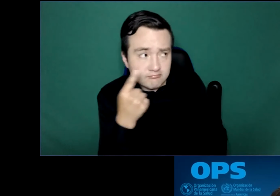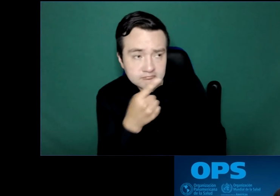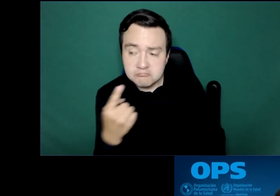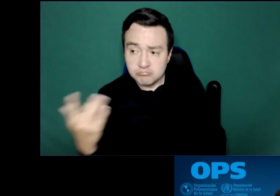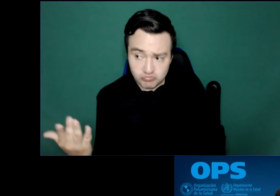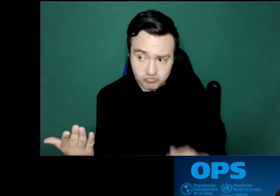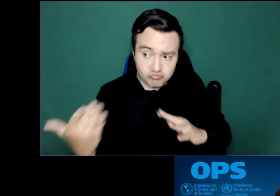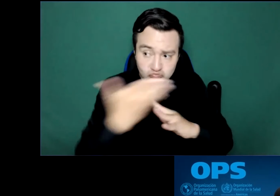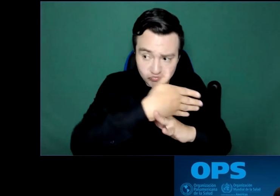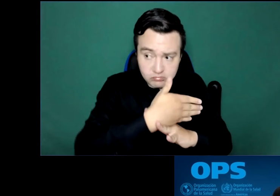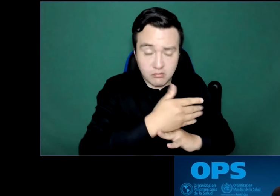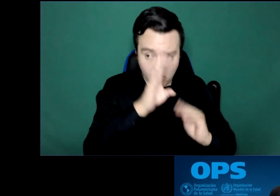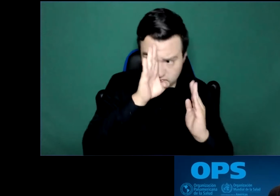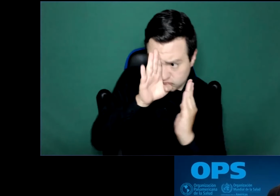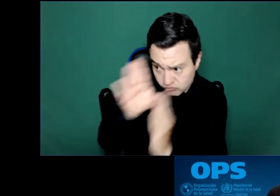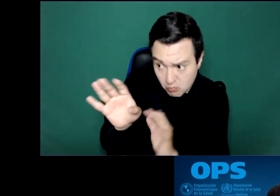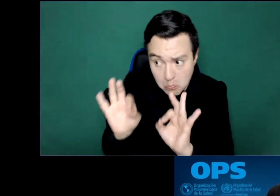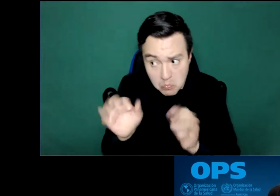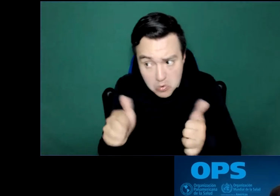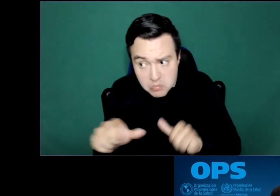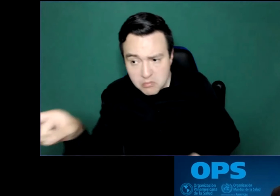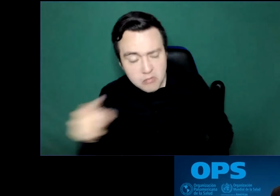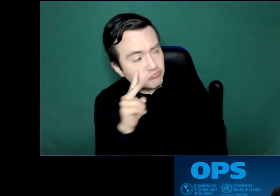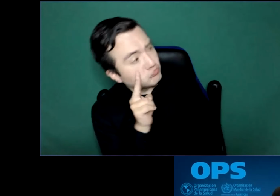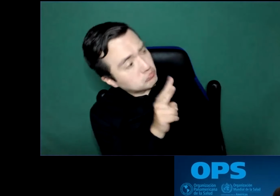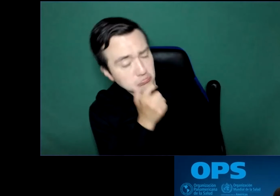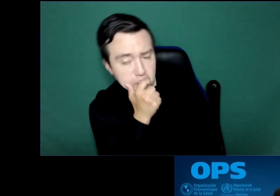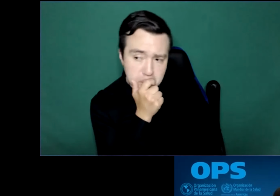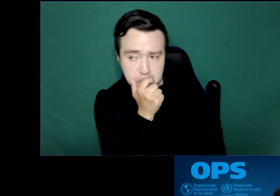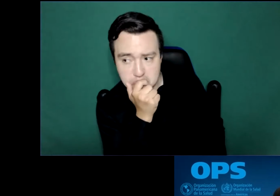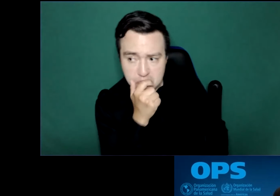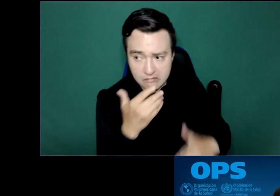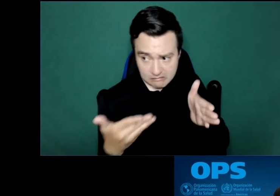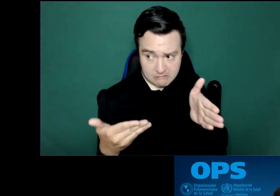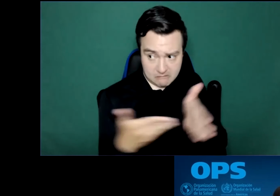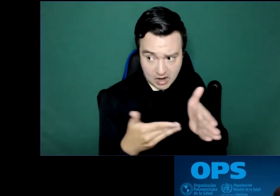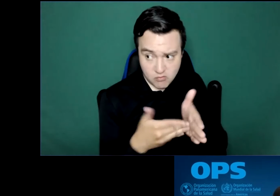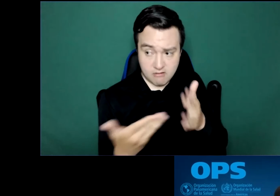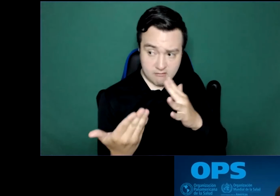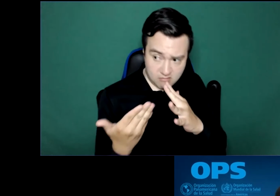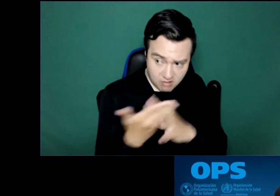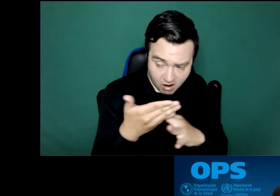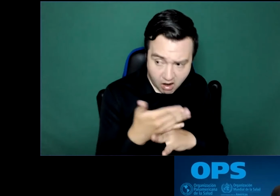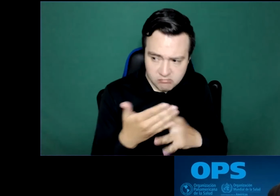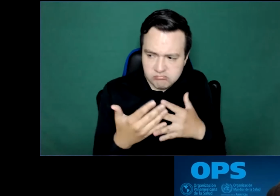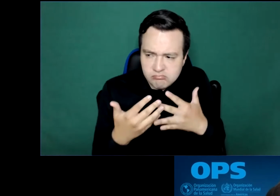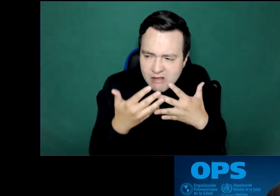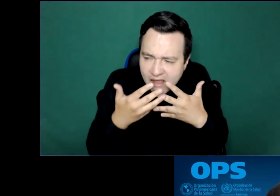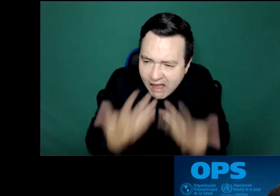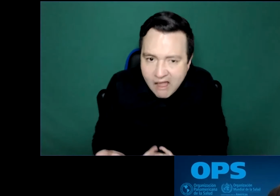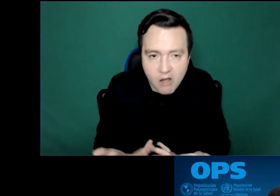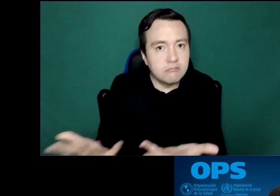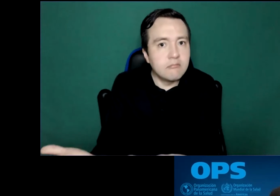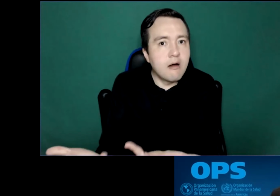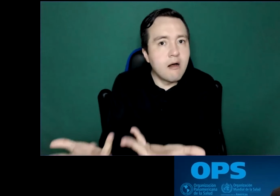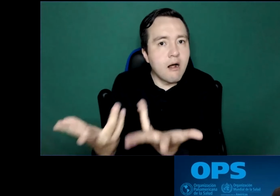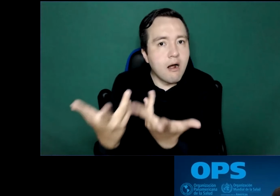barriers. And this links in very well with then the discussions we were having on the need for more resilient health systems coming out of